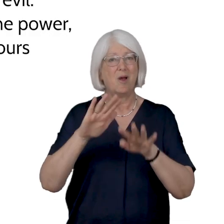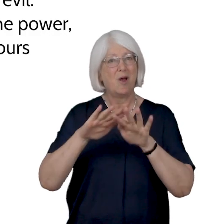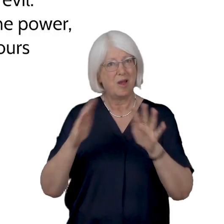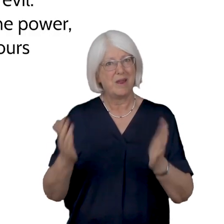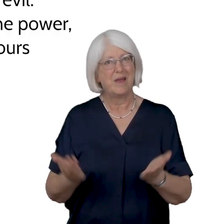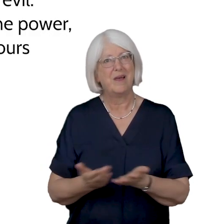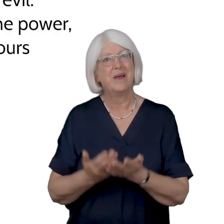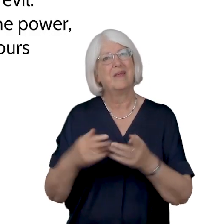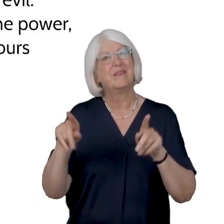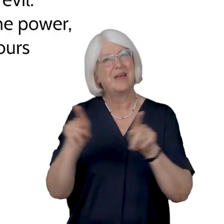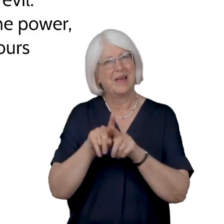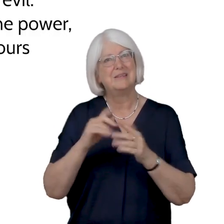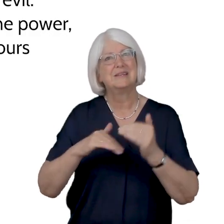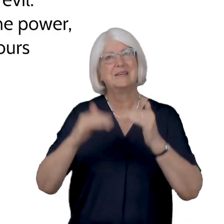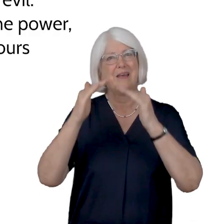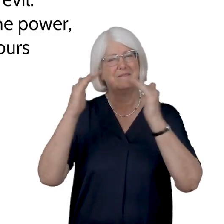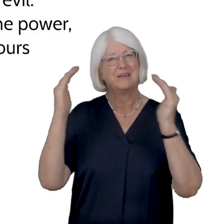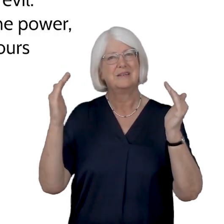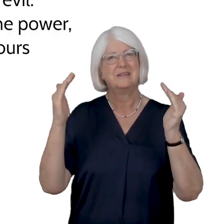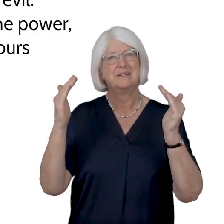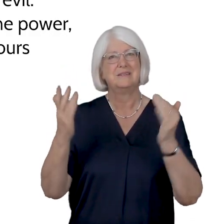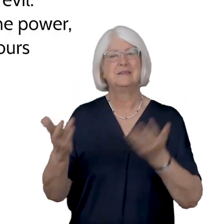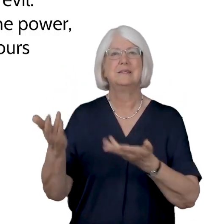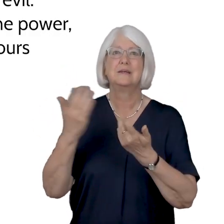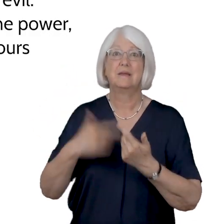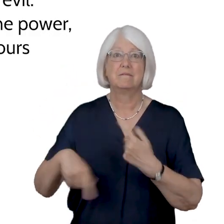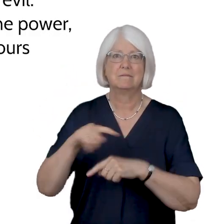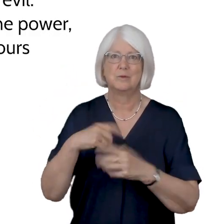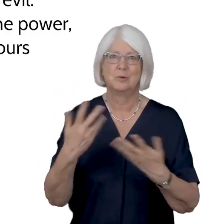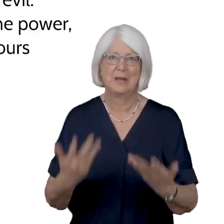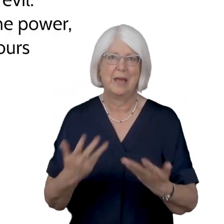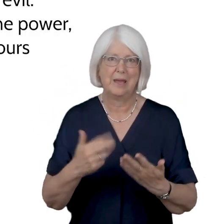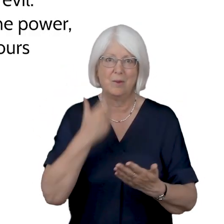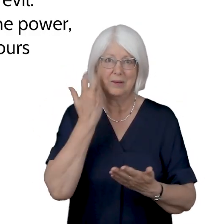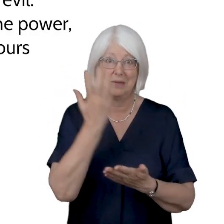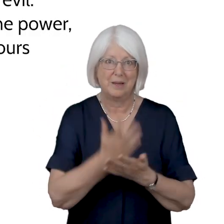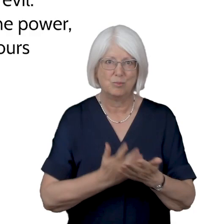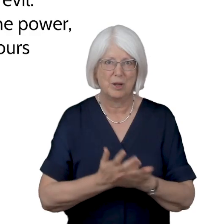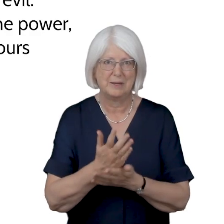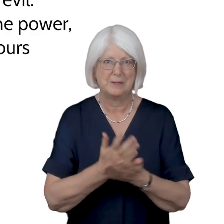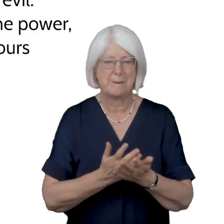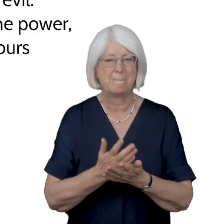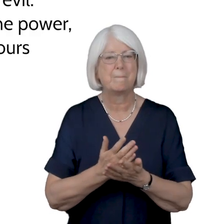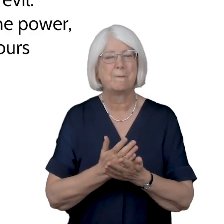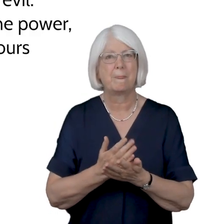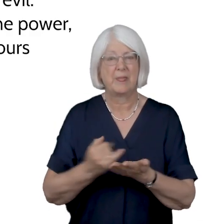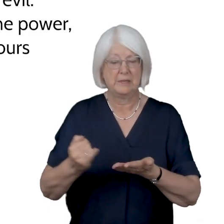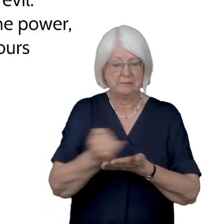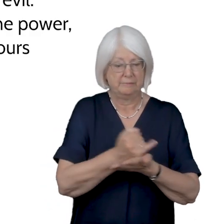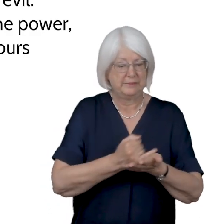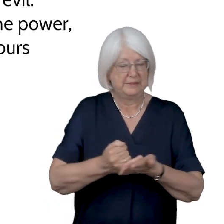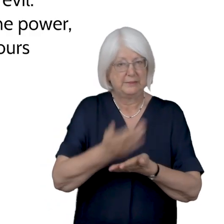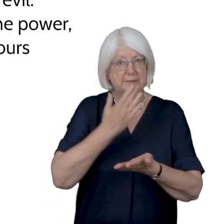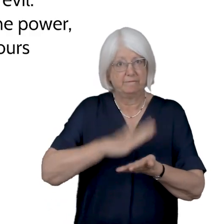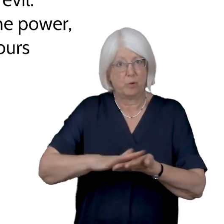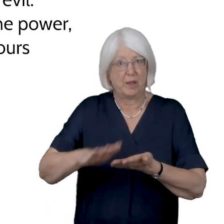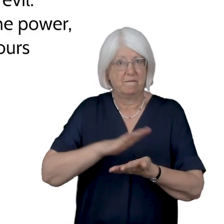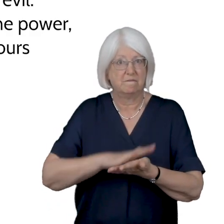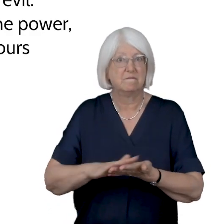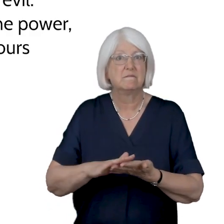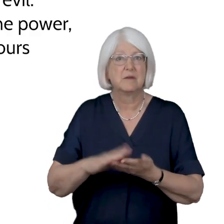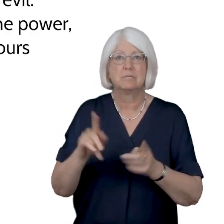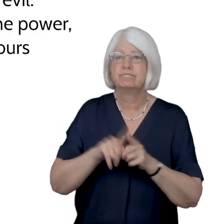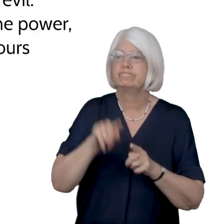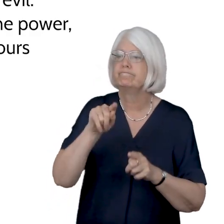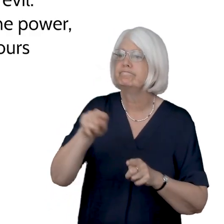on earth as it is in heaven. Give us this day our daily bread, and forgive us our